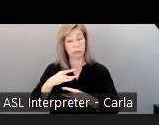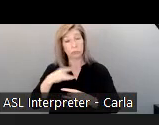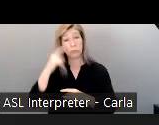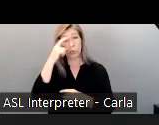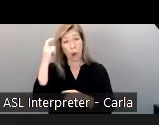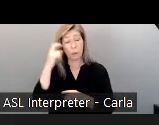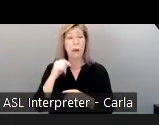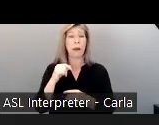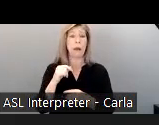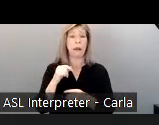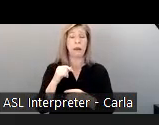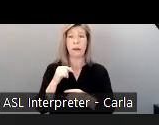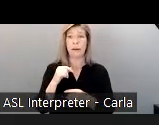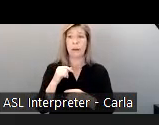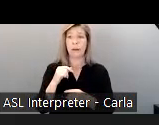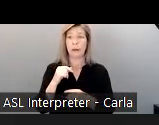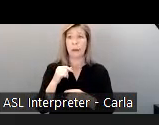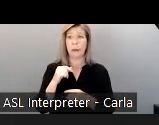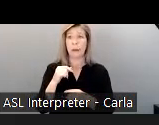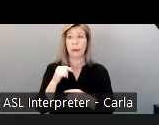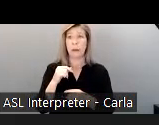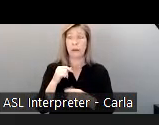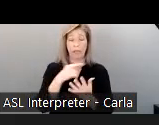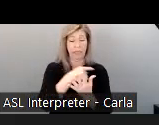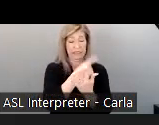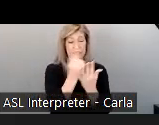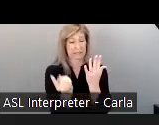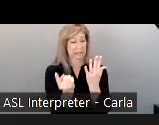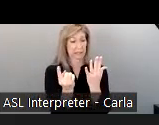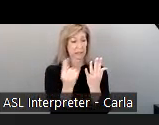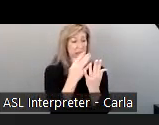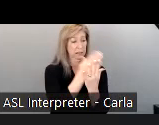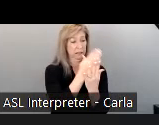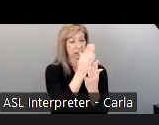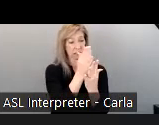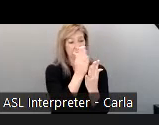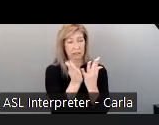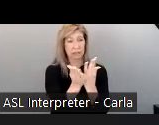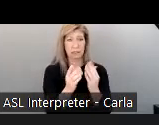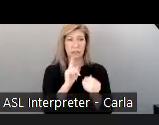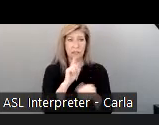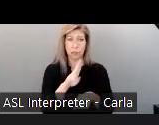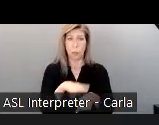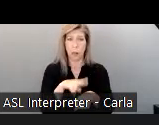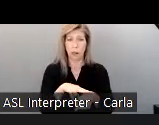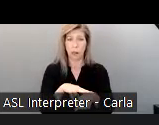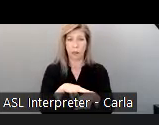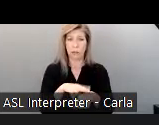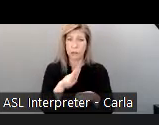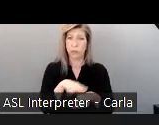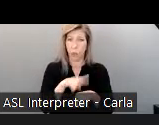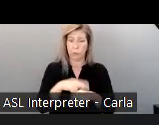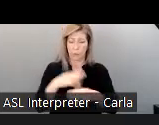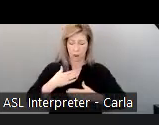these array of symptoms is a completely normal adaptive response.